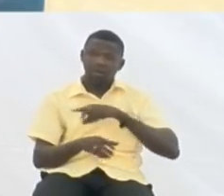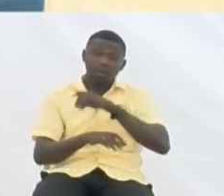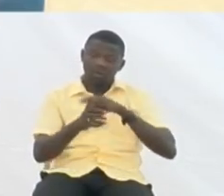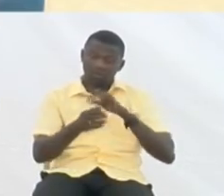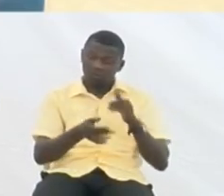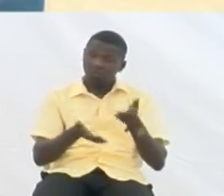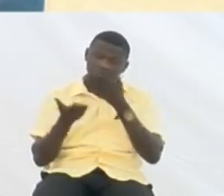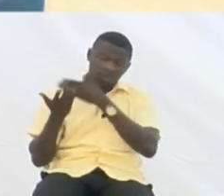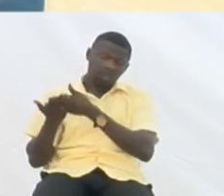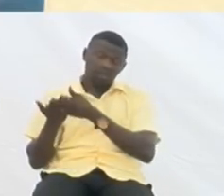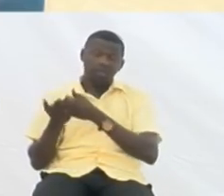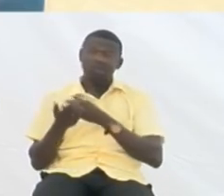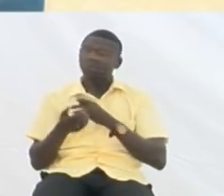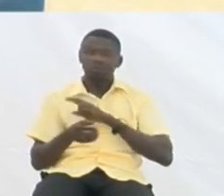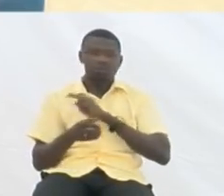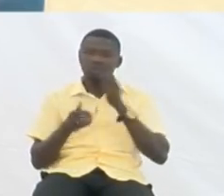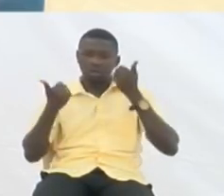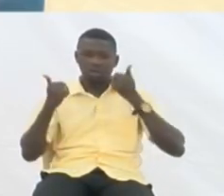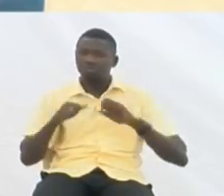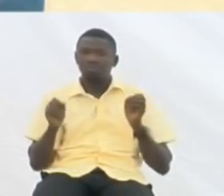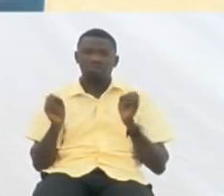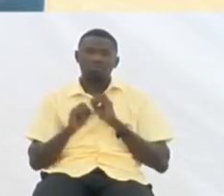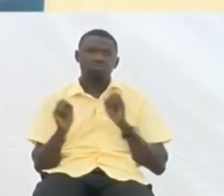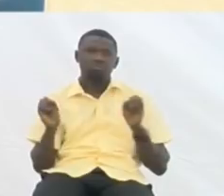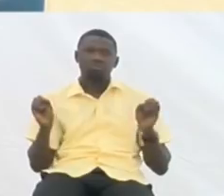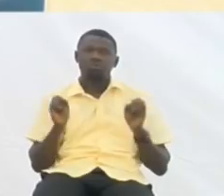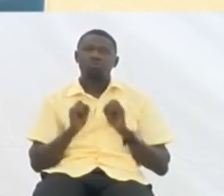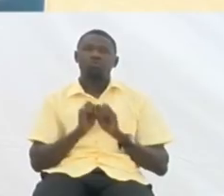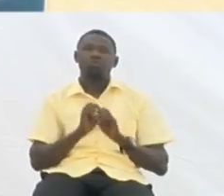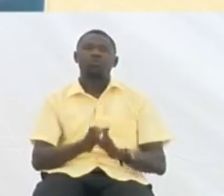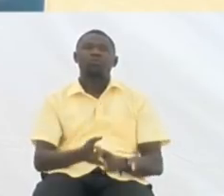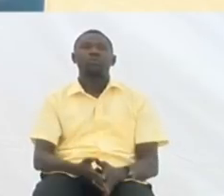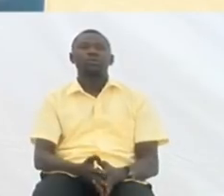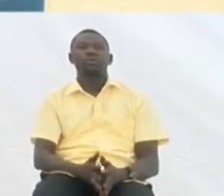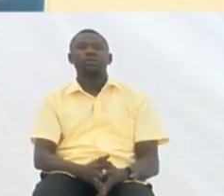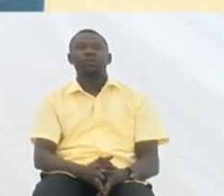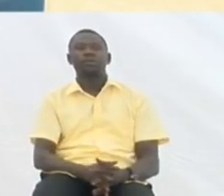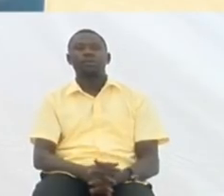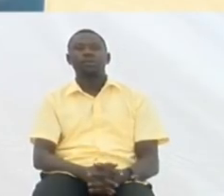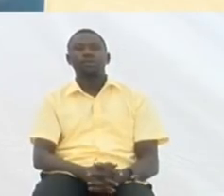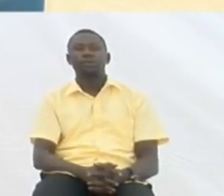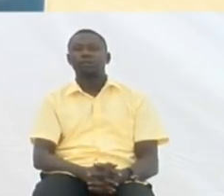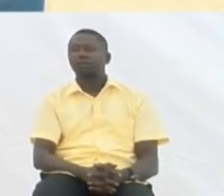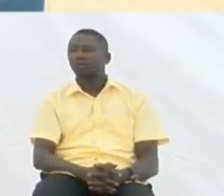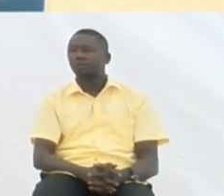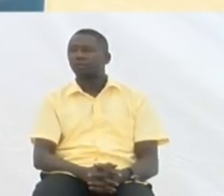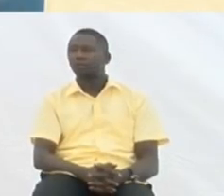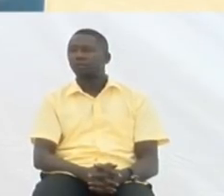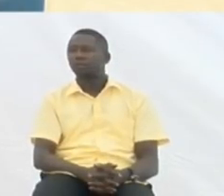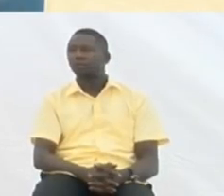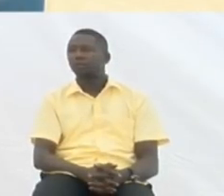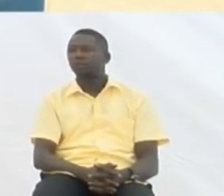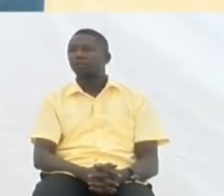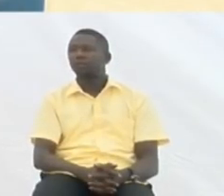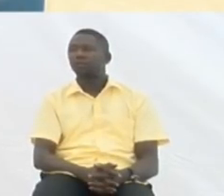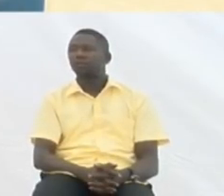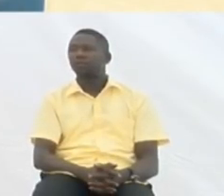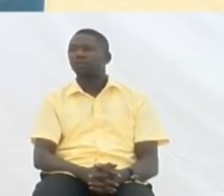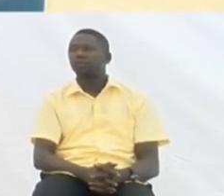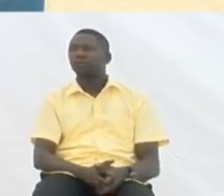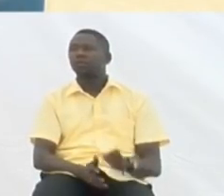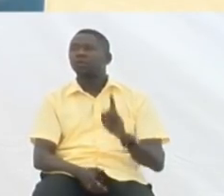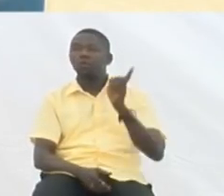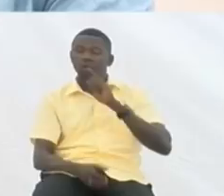happened in another place where they had gone to, but from here in Jambur, such did not happen. Okay, what happened